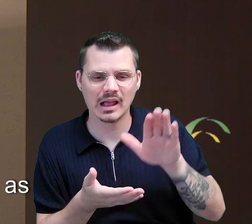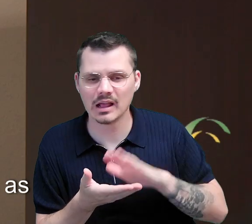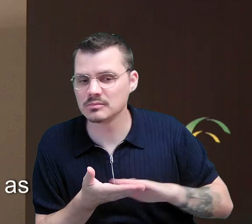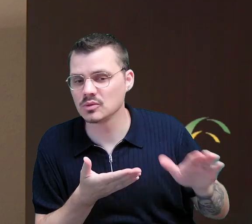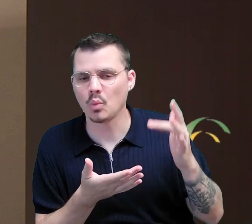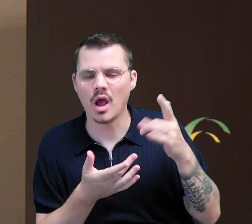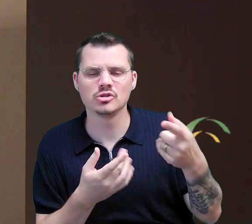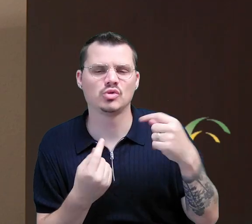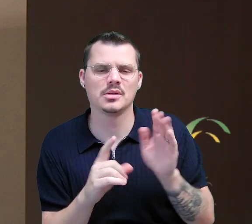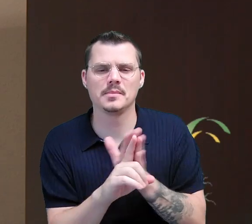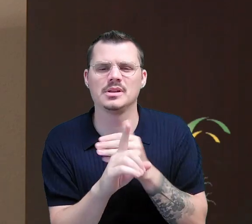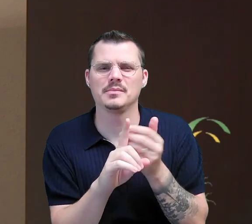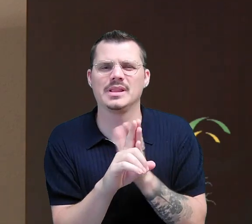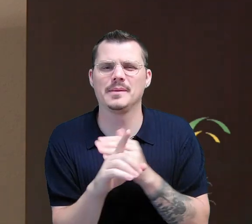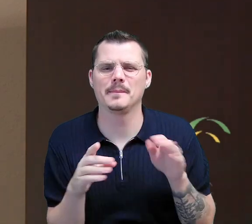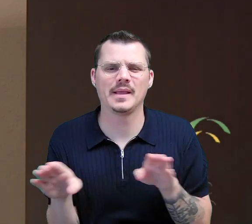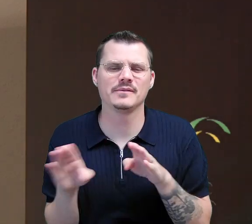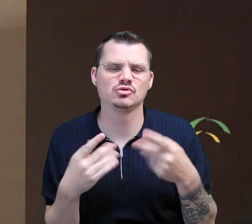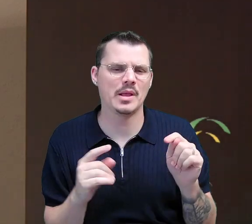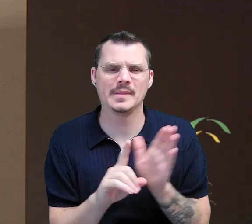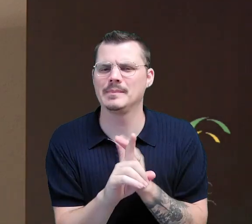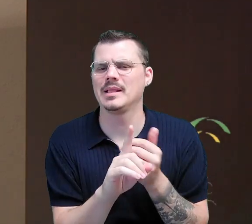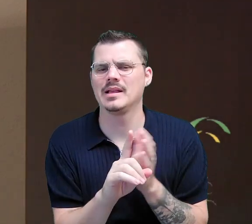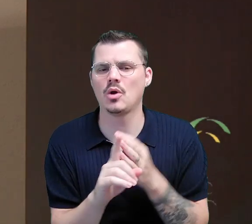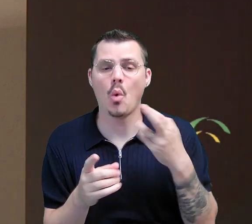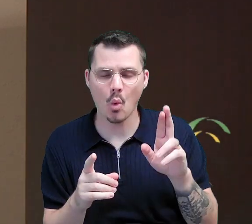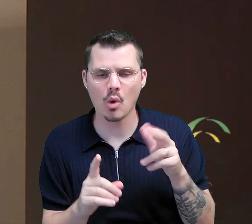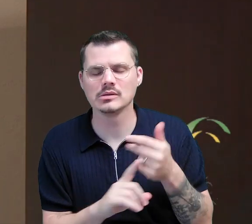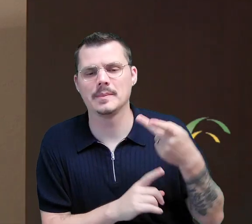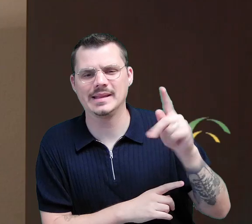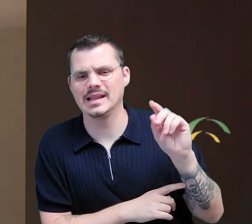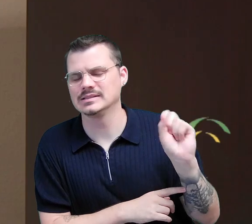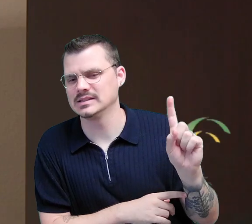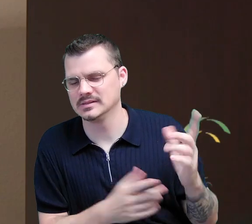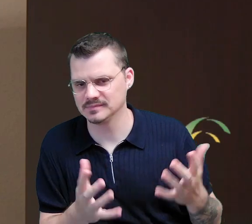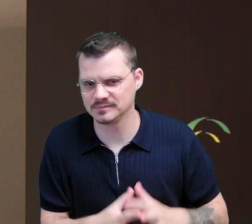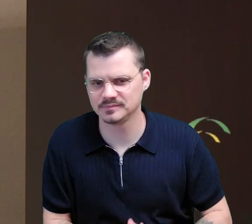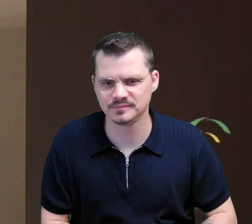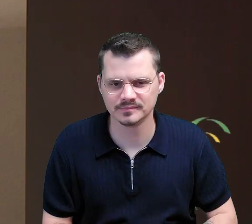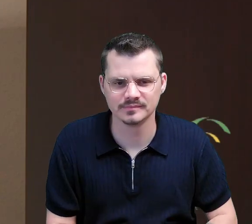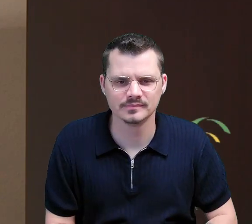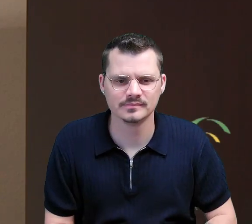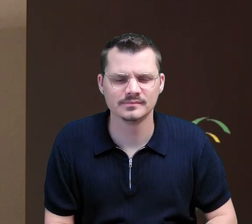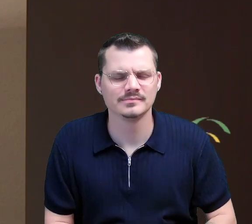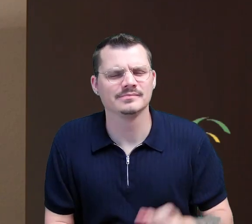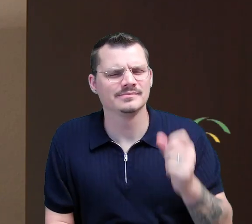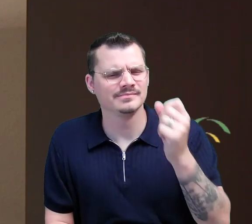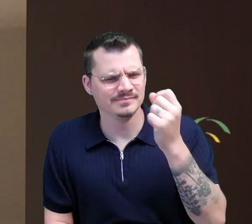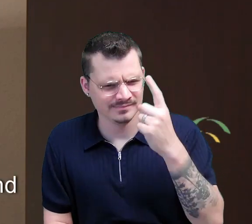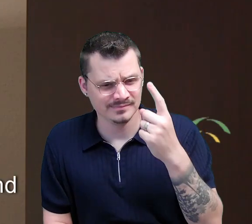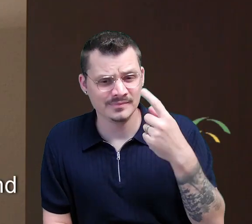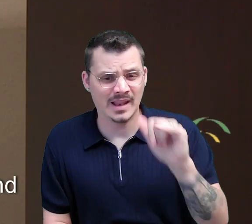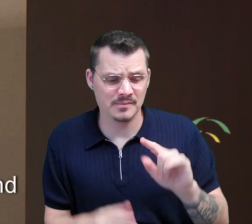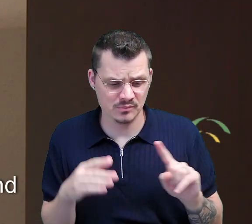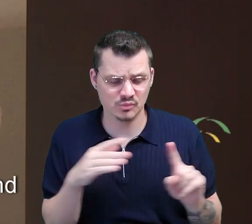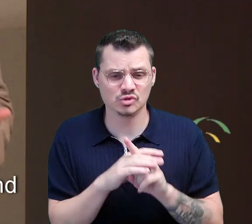dismissed as manipulative behavior or post-traumatic. Yet,